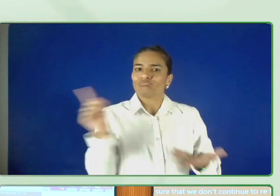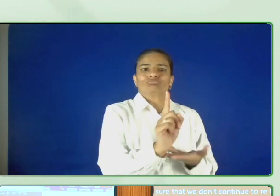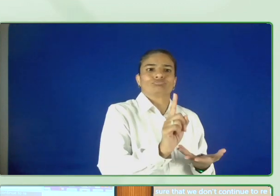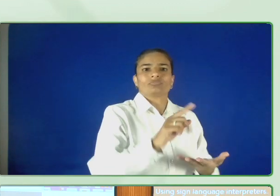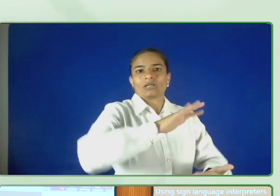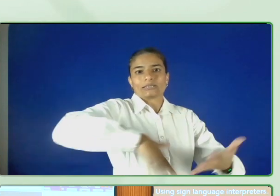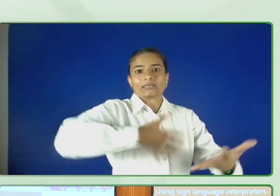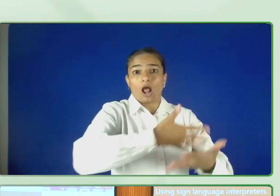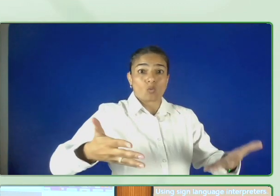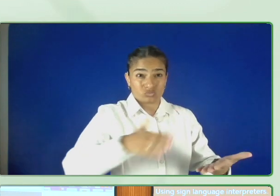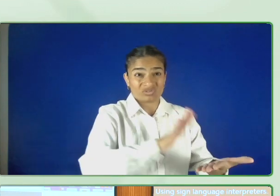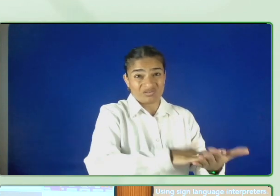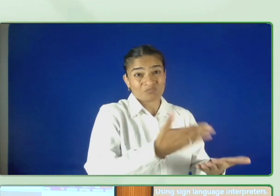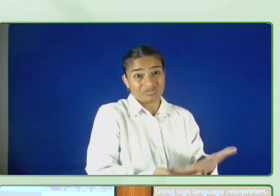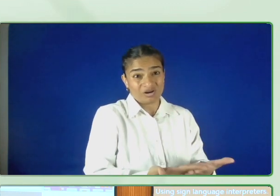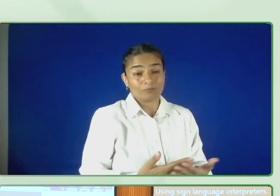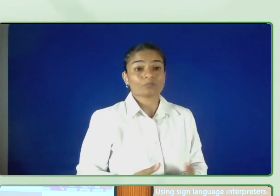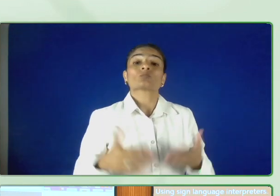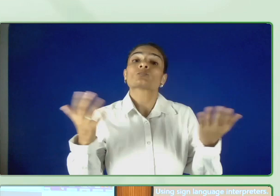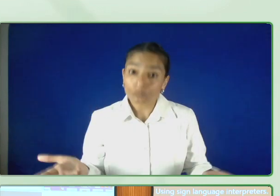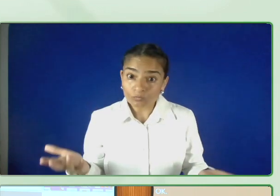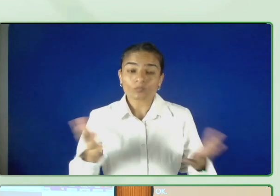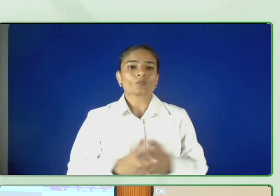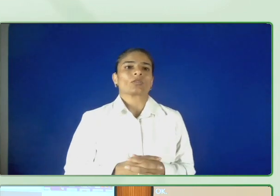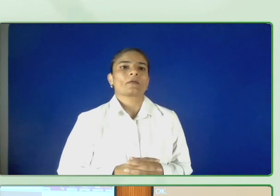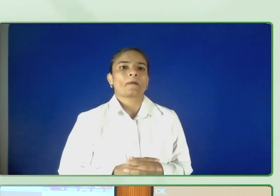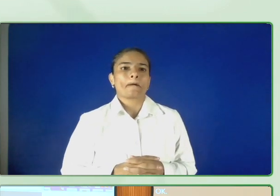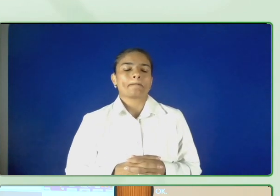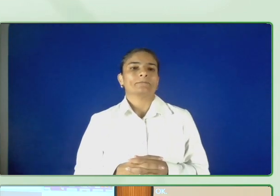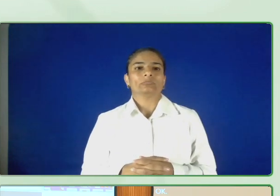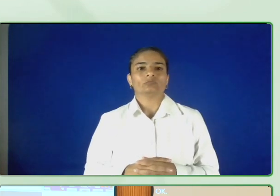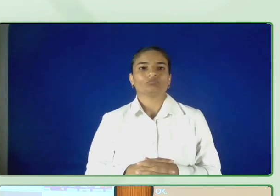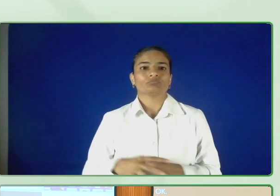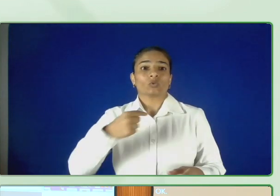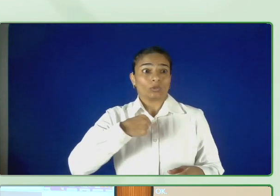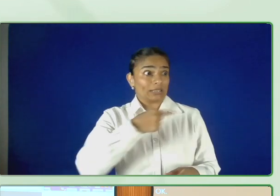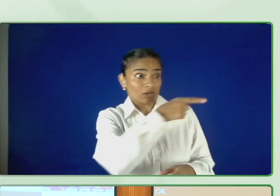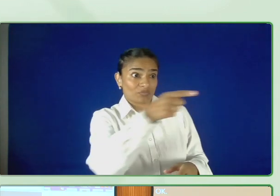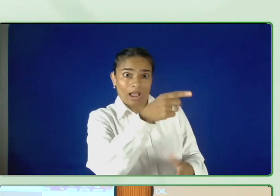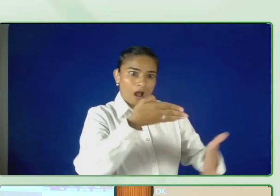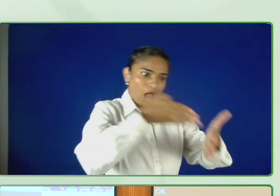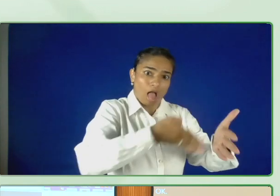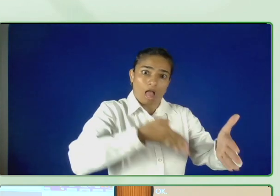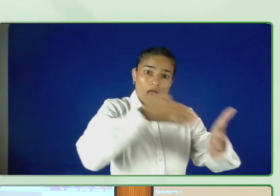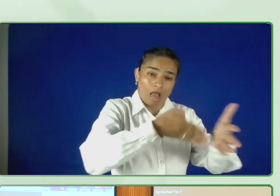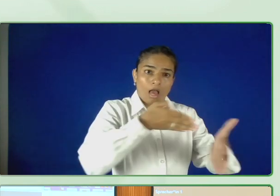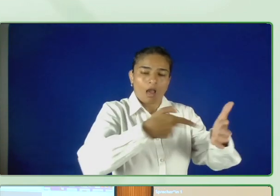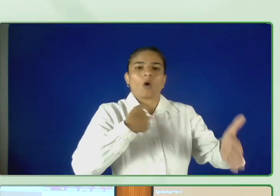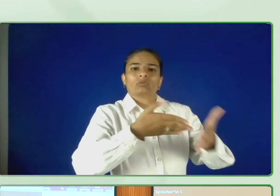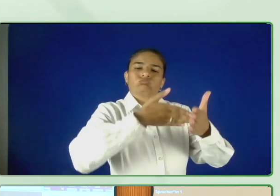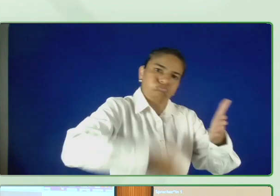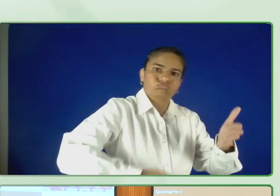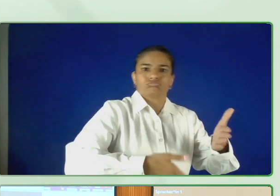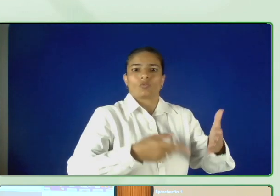Okay, so we help to break down barriers, and everyone loves printed materials. That's never going